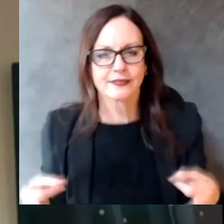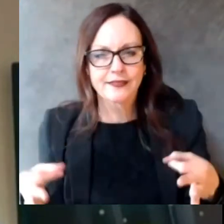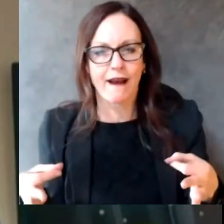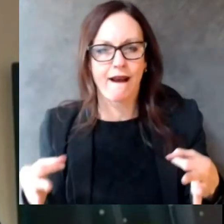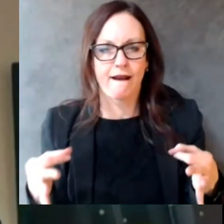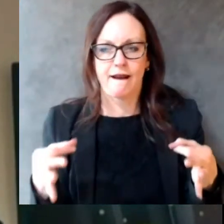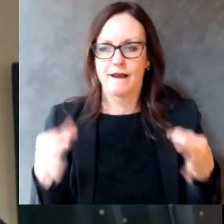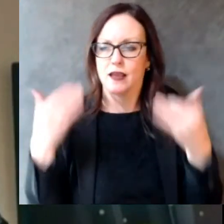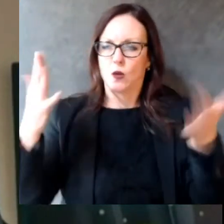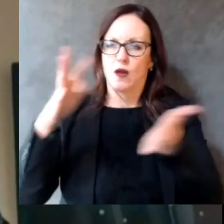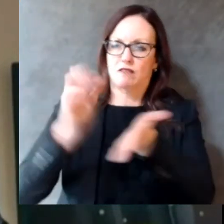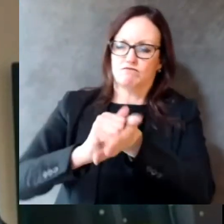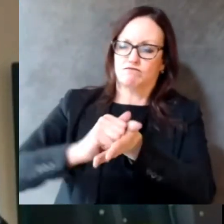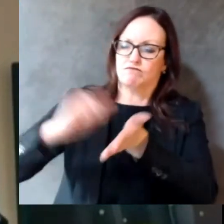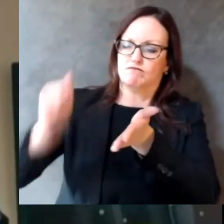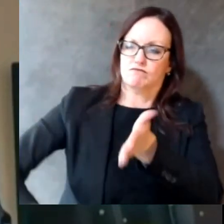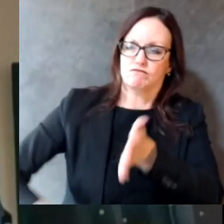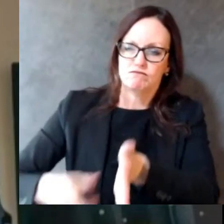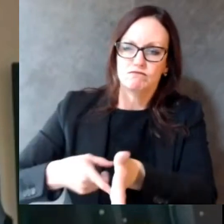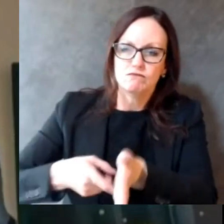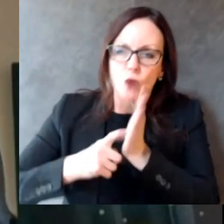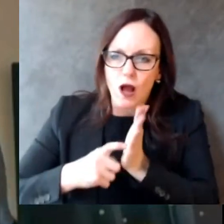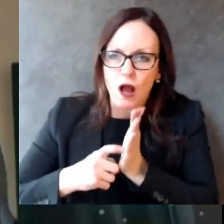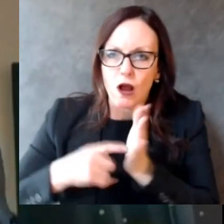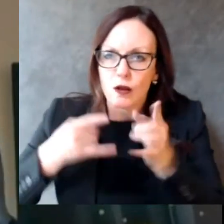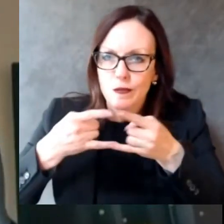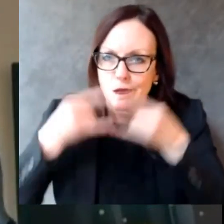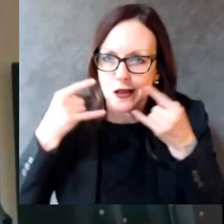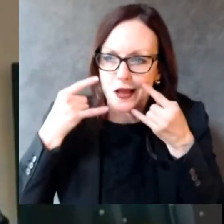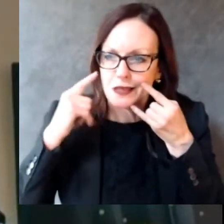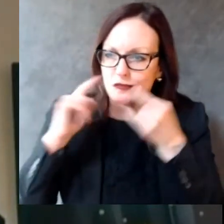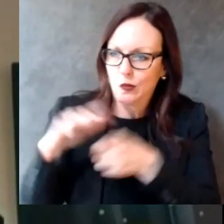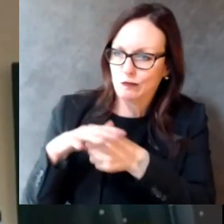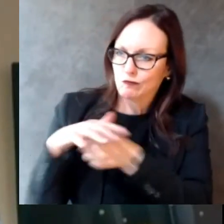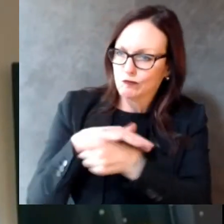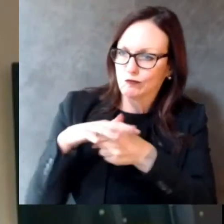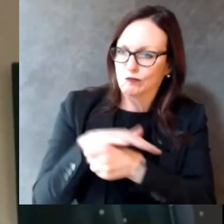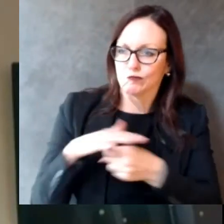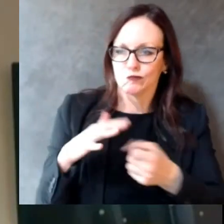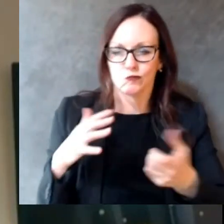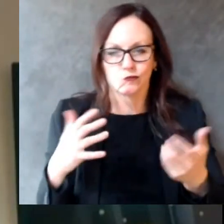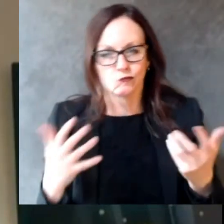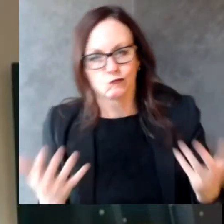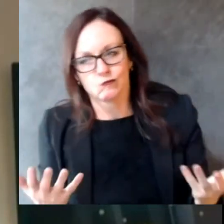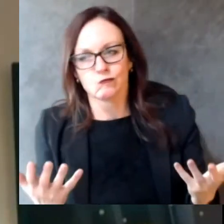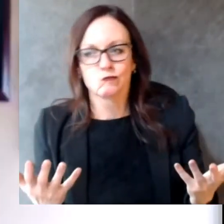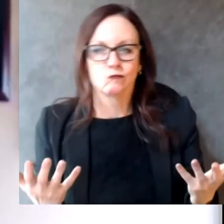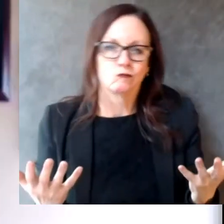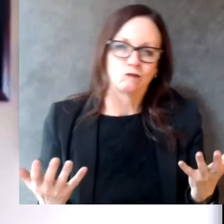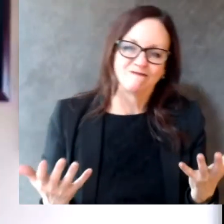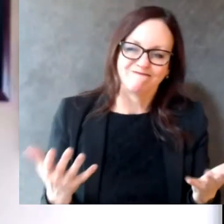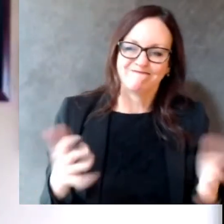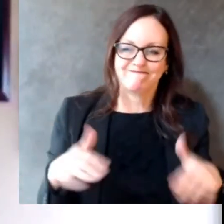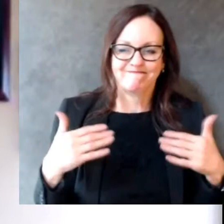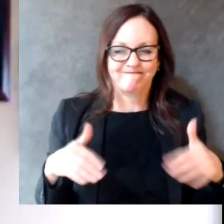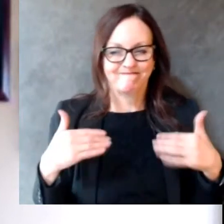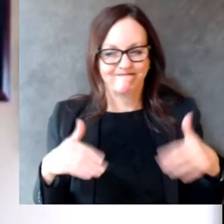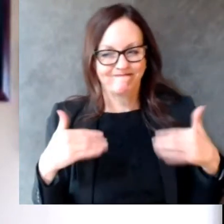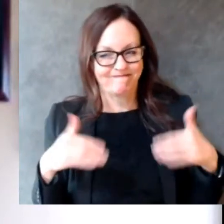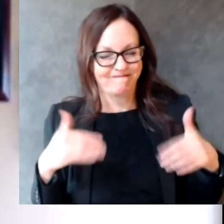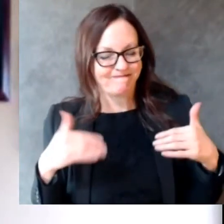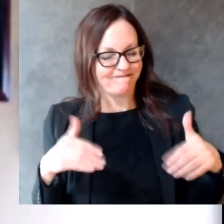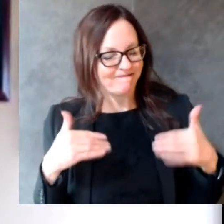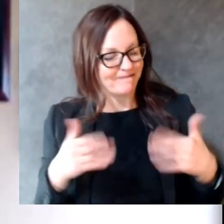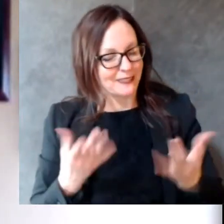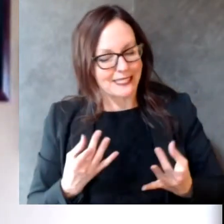given the level of high disease transmission we continue to see in our state. Yeah, that's what I think as well, is